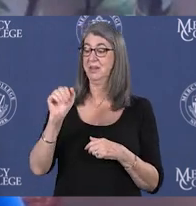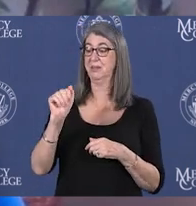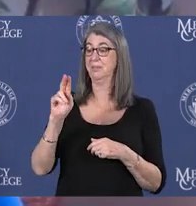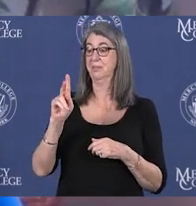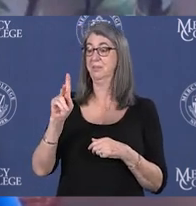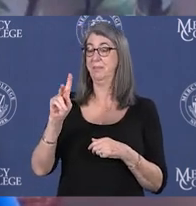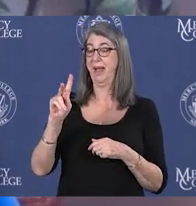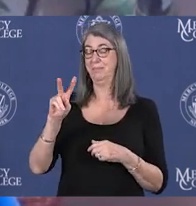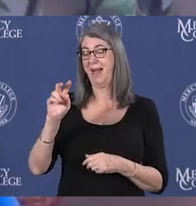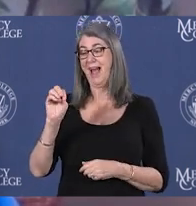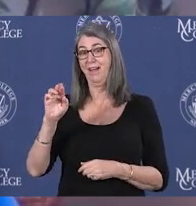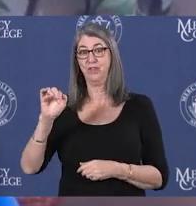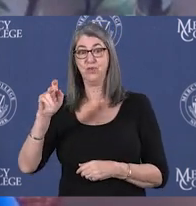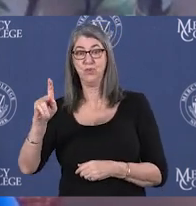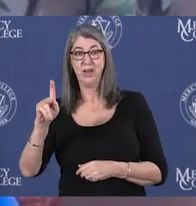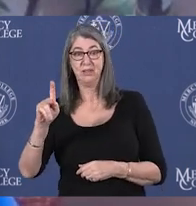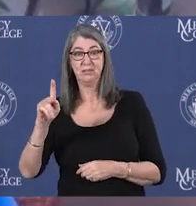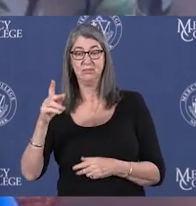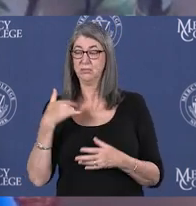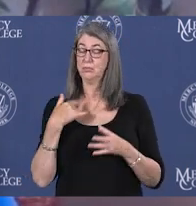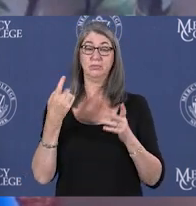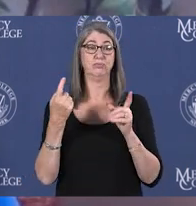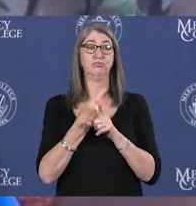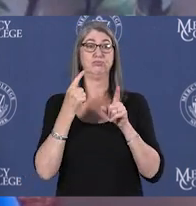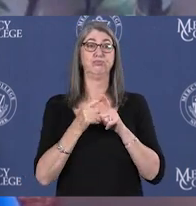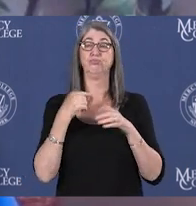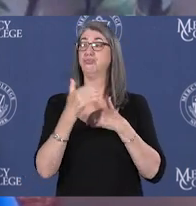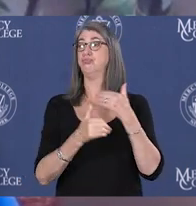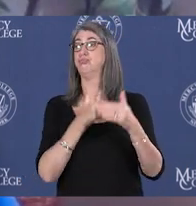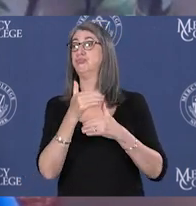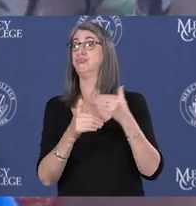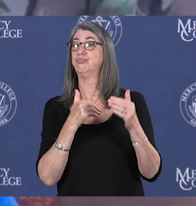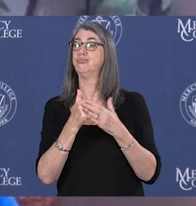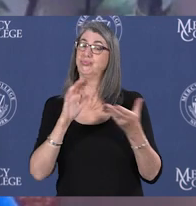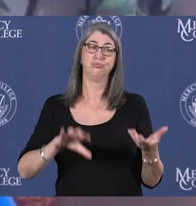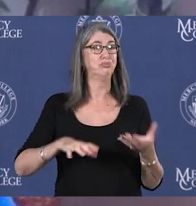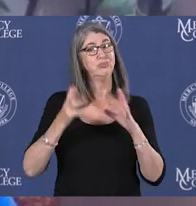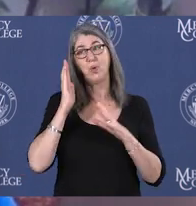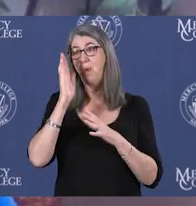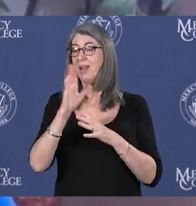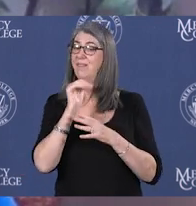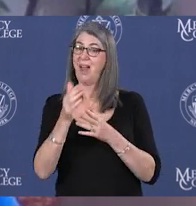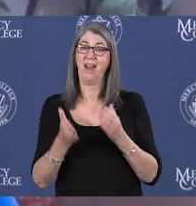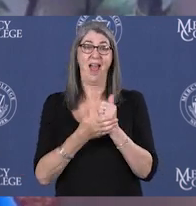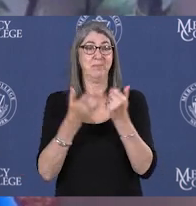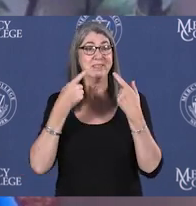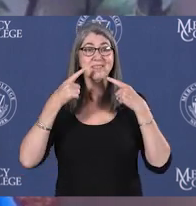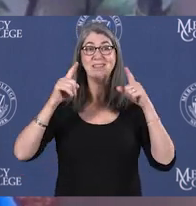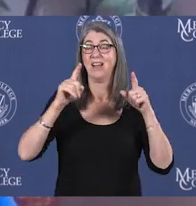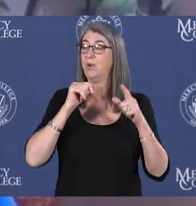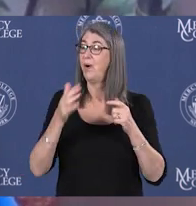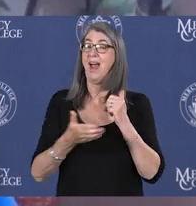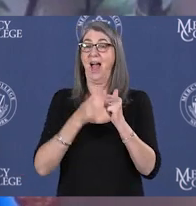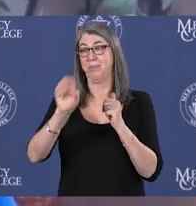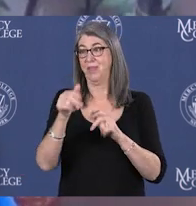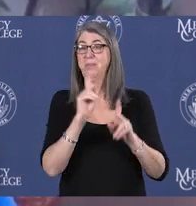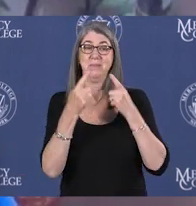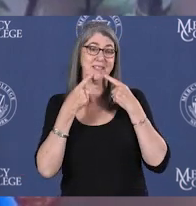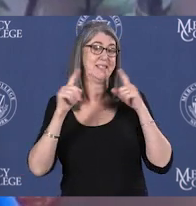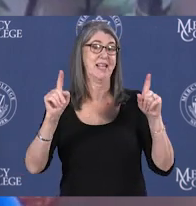maverick dares to disrupt the status quo if it does not contribute to their success or the success of